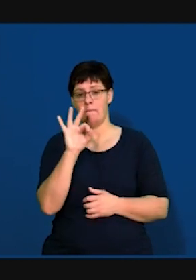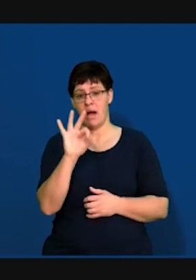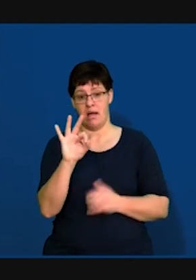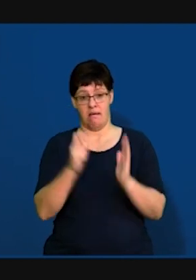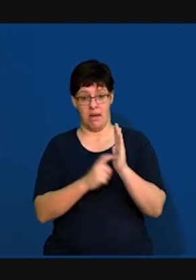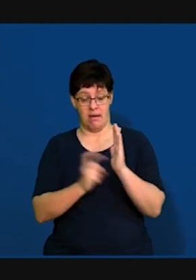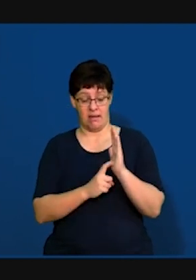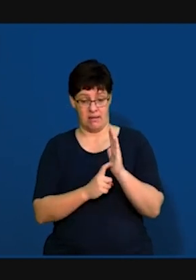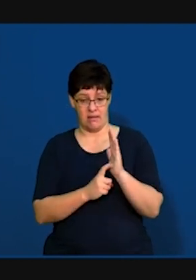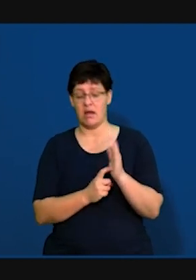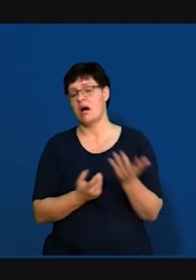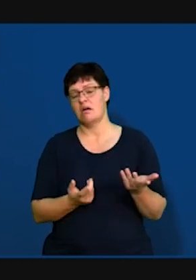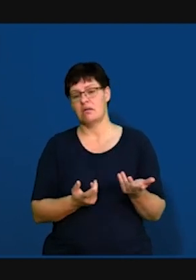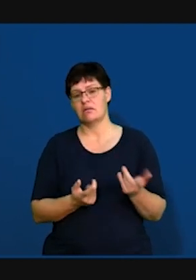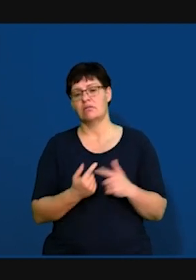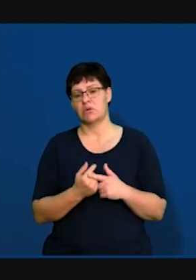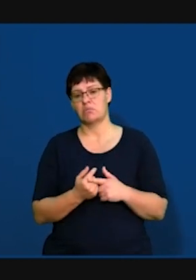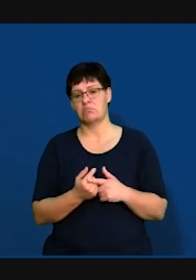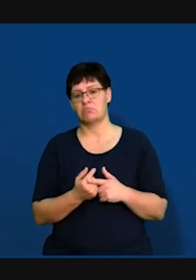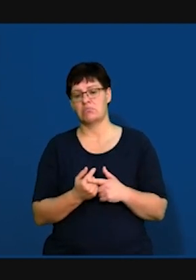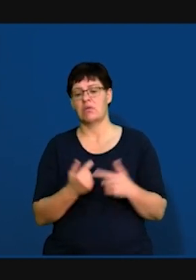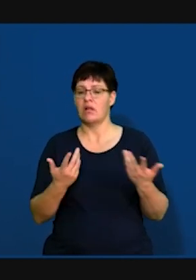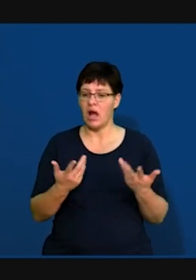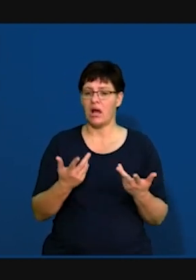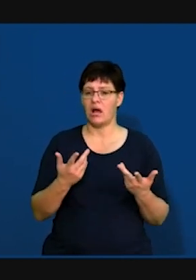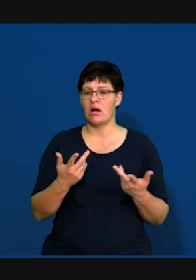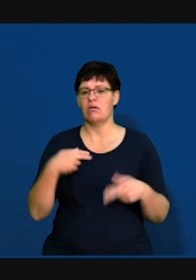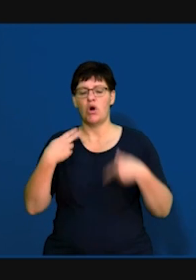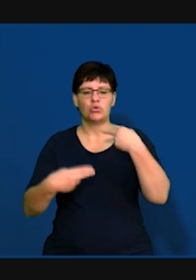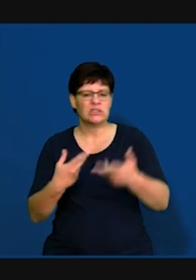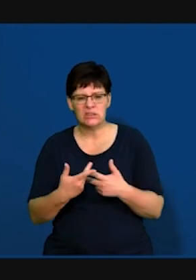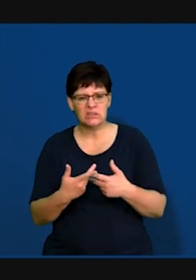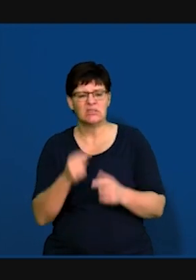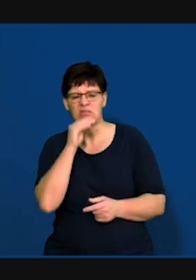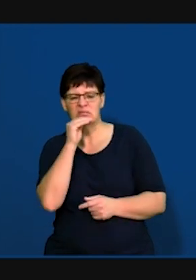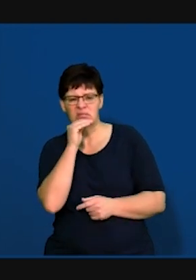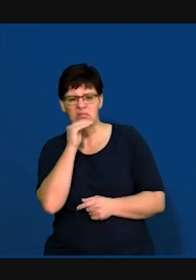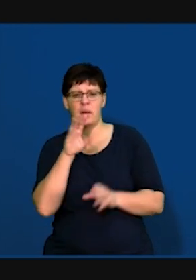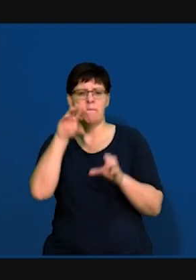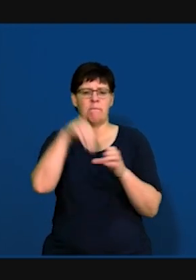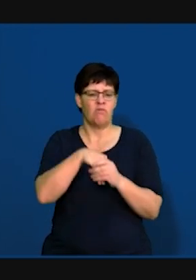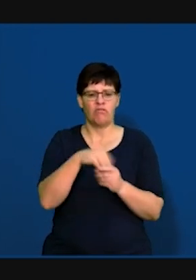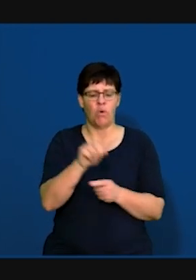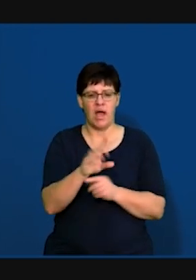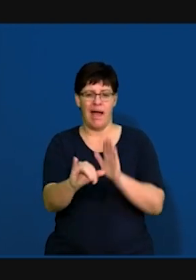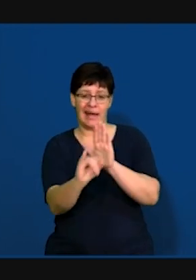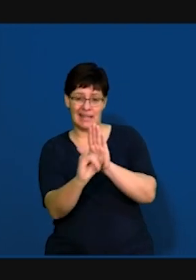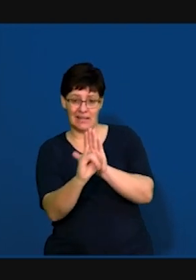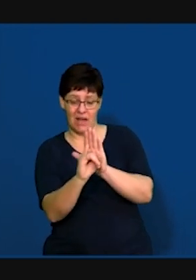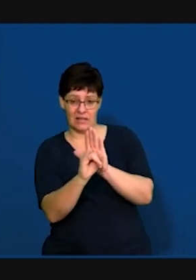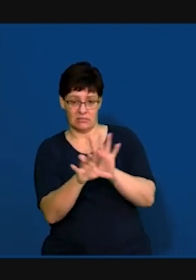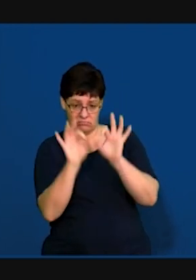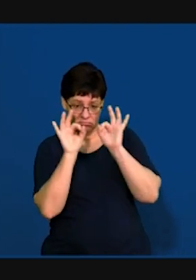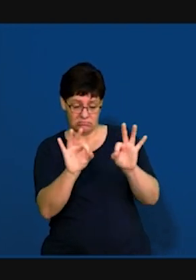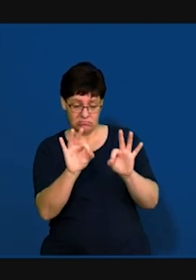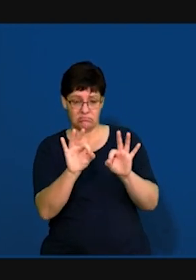means it's a routine calculation. So routine calculation, what exactly does it involve? It involves identifying the correct